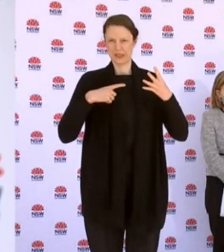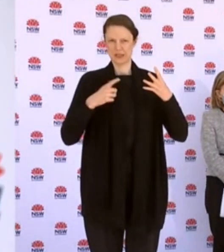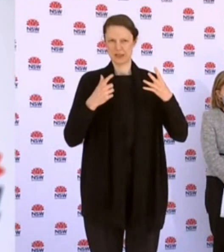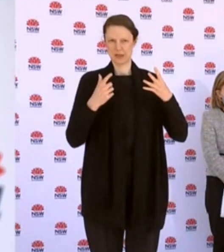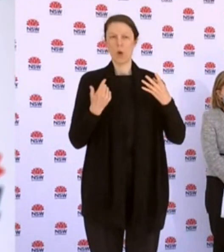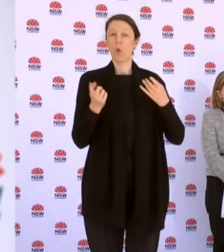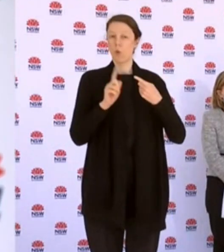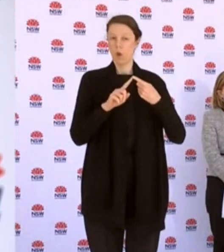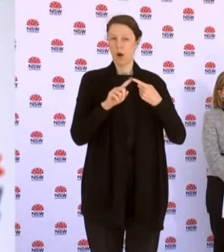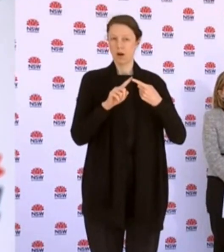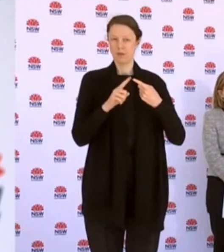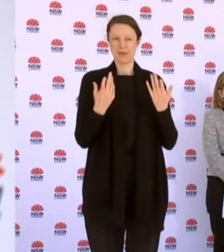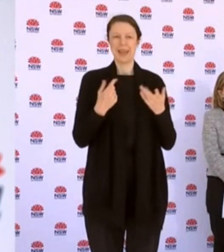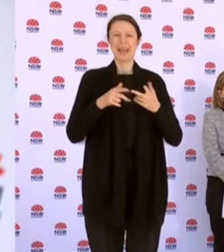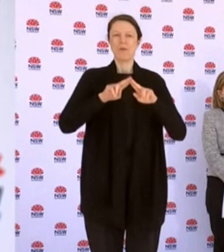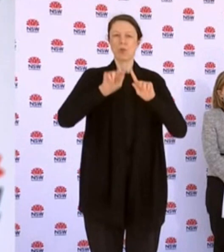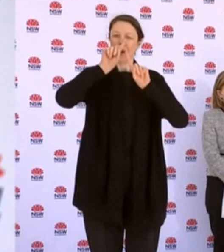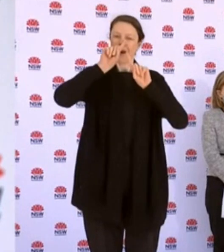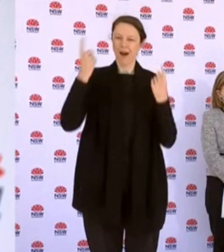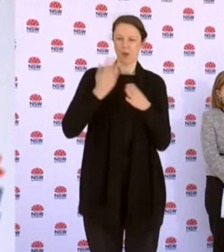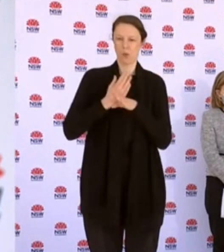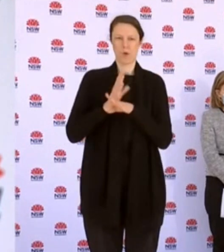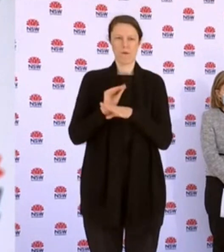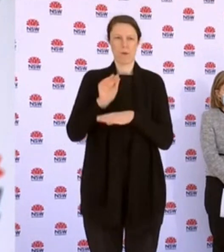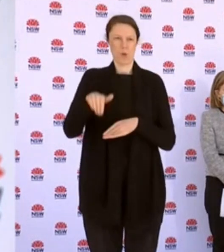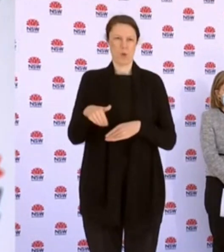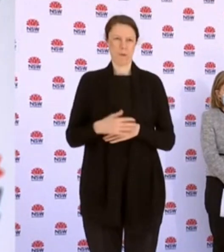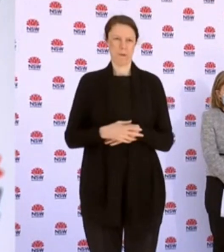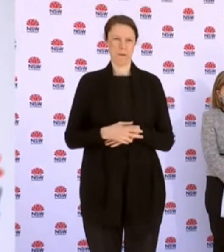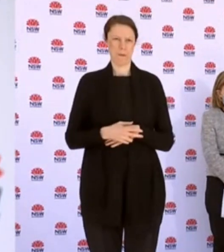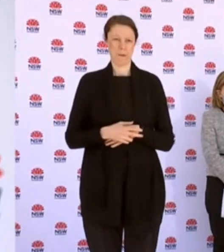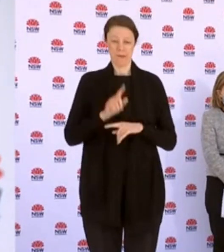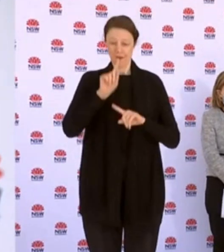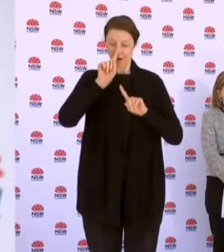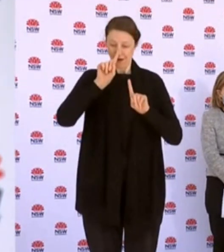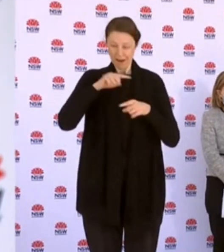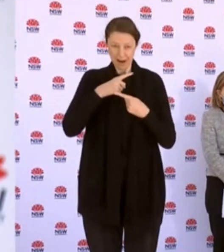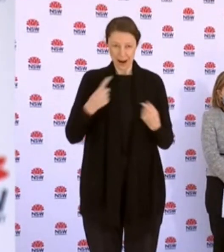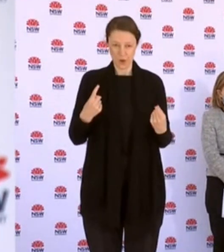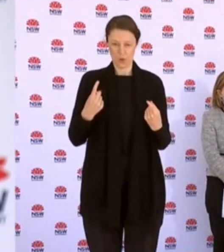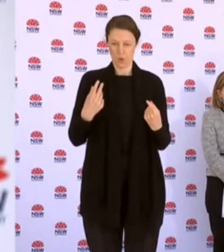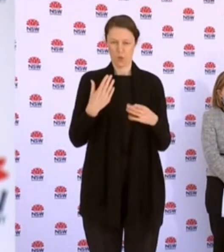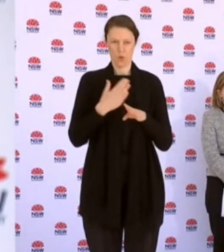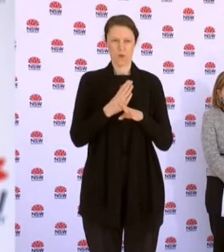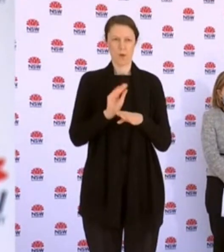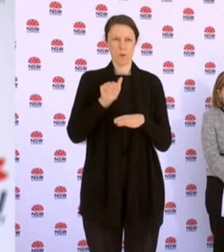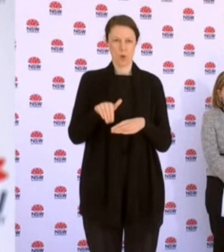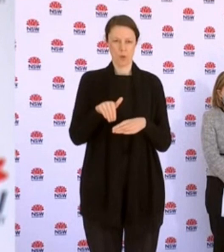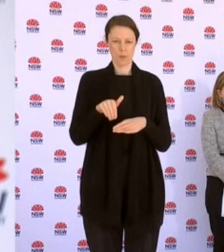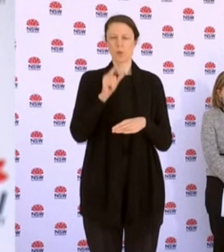home. So if you have to go to a workplace to do your work, well, that is an allowed